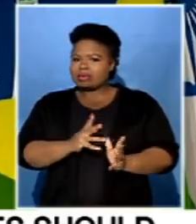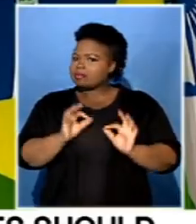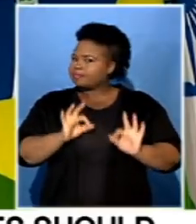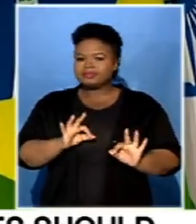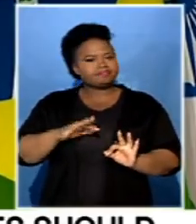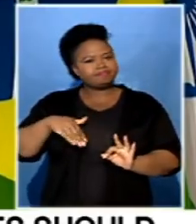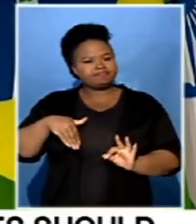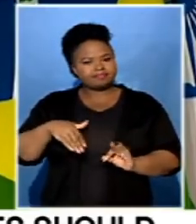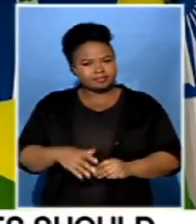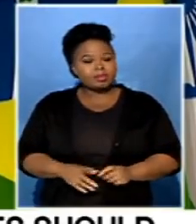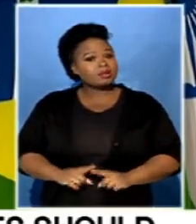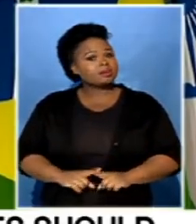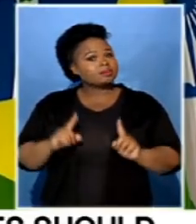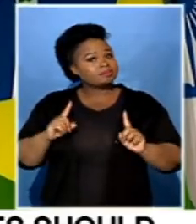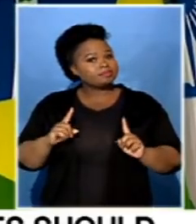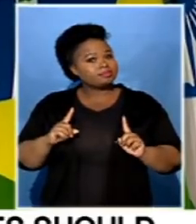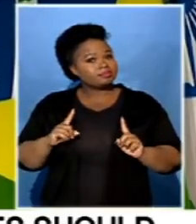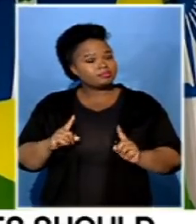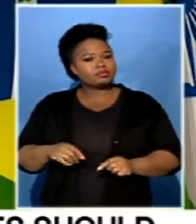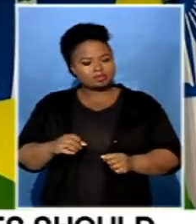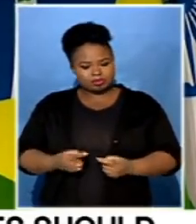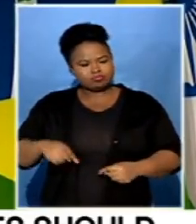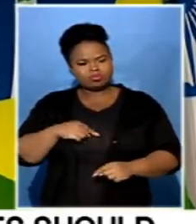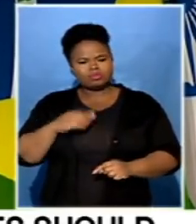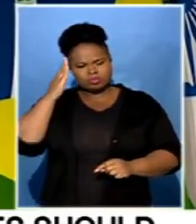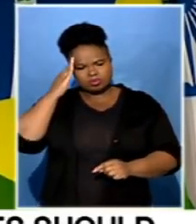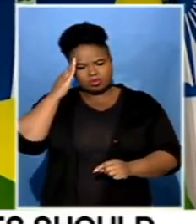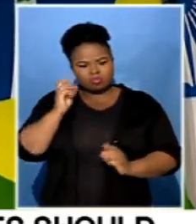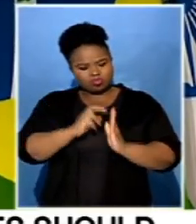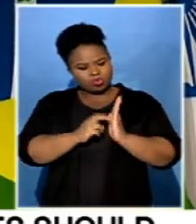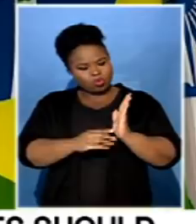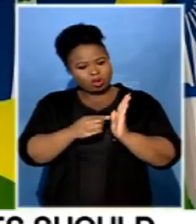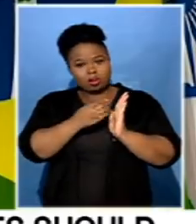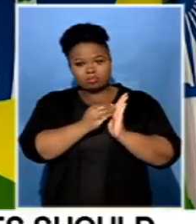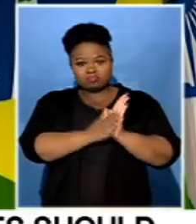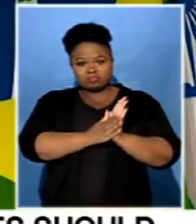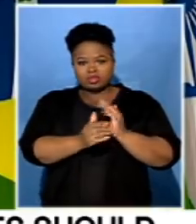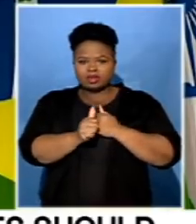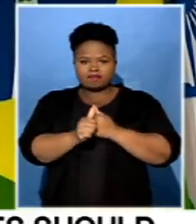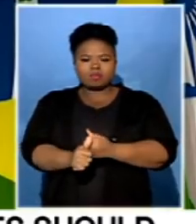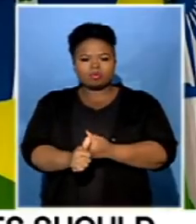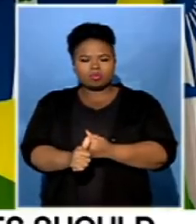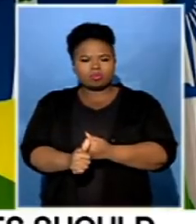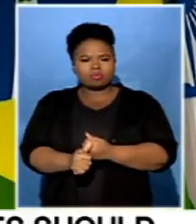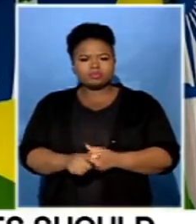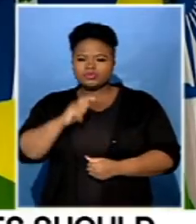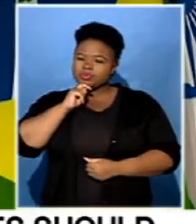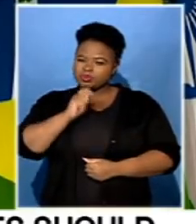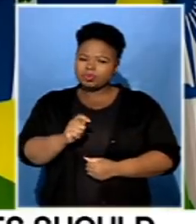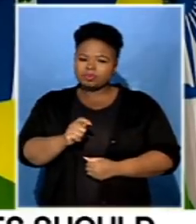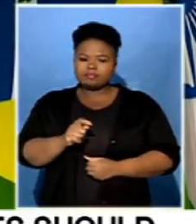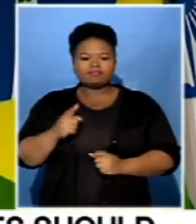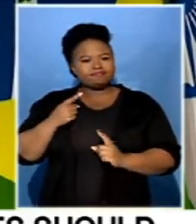one. But as long as it is rule-based, aims to be equitable,